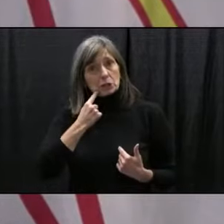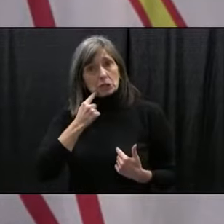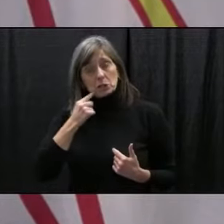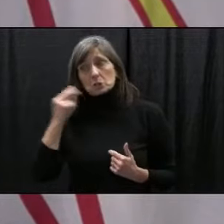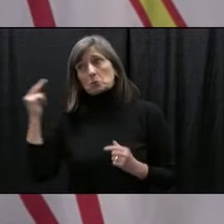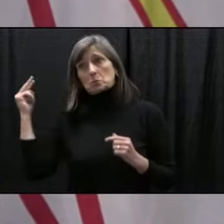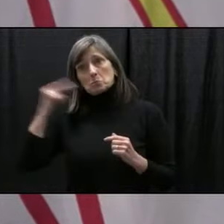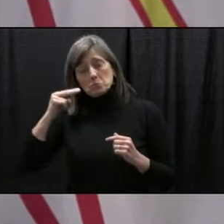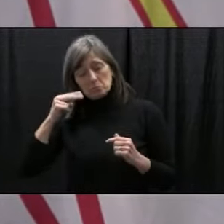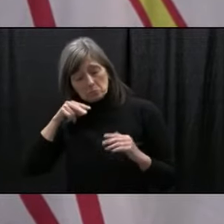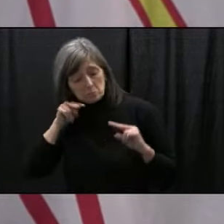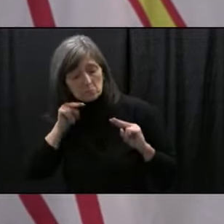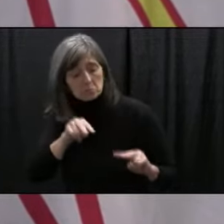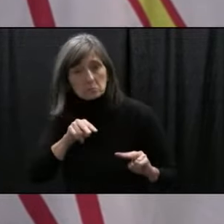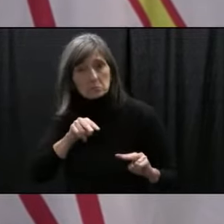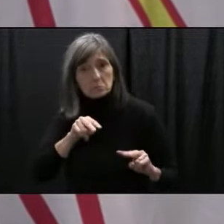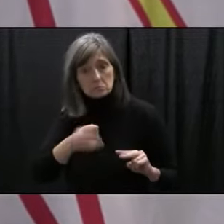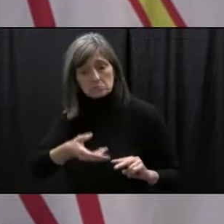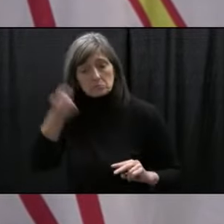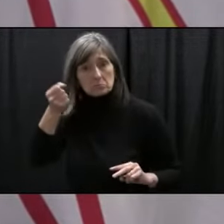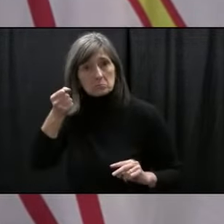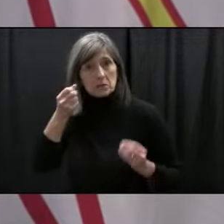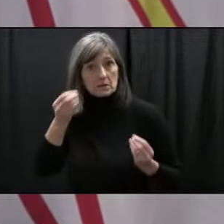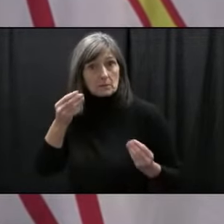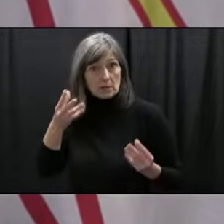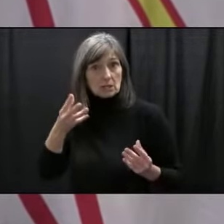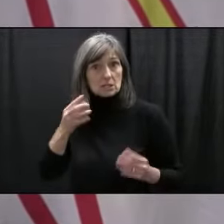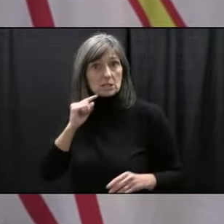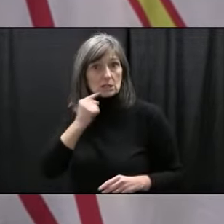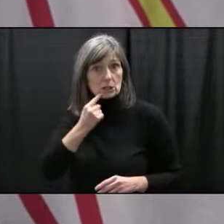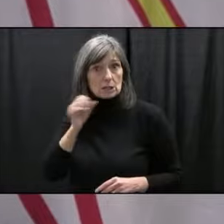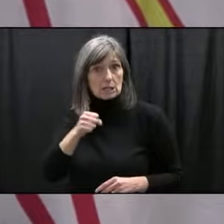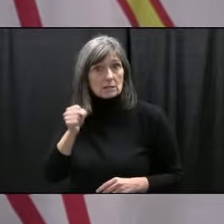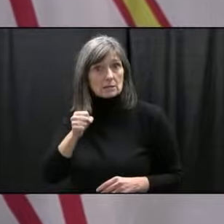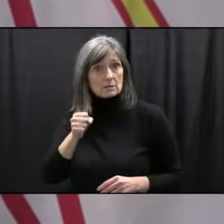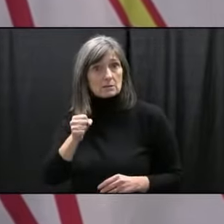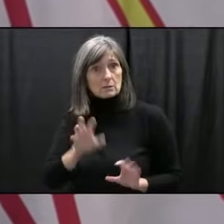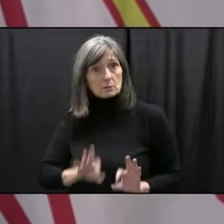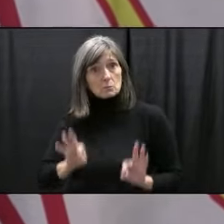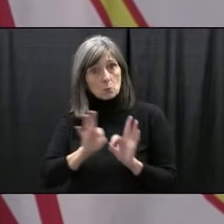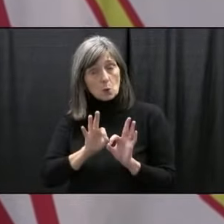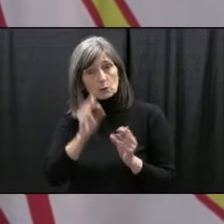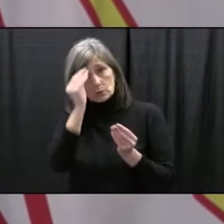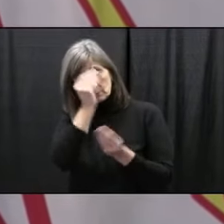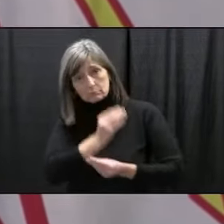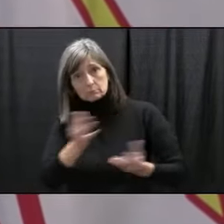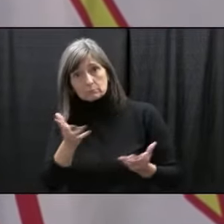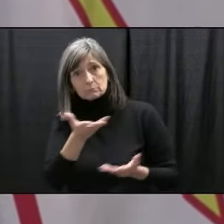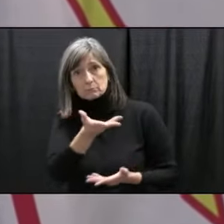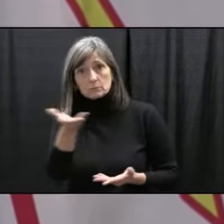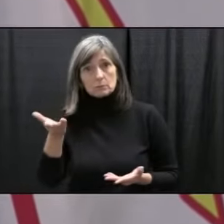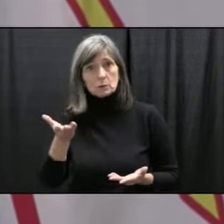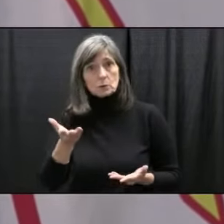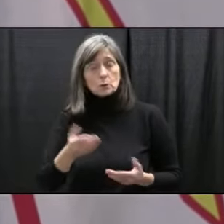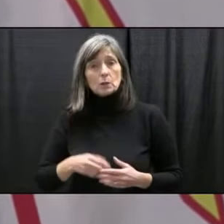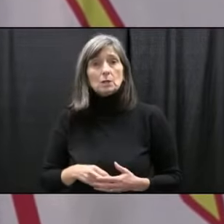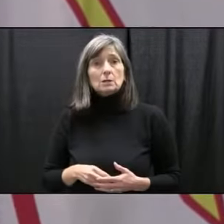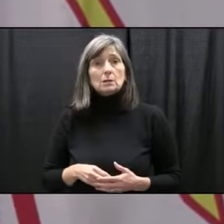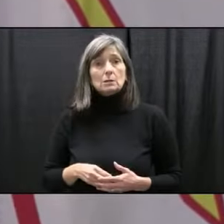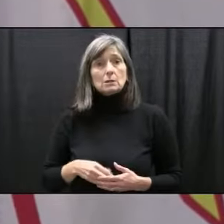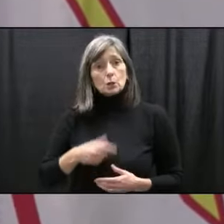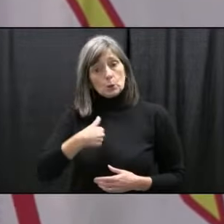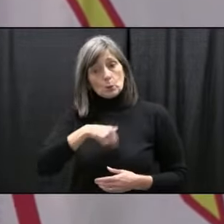so that's part of why we want to have this discussion today. So we're in no way suggesting that